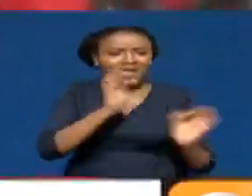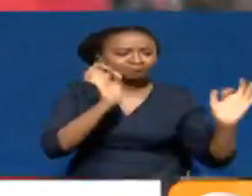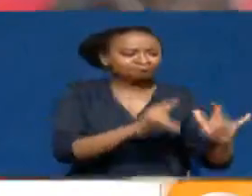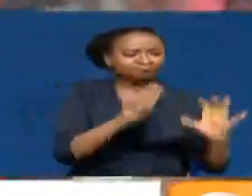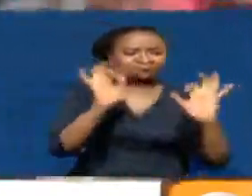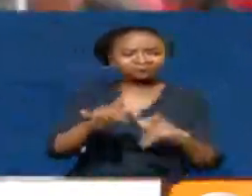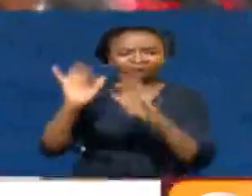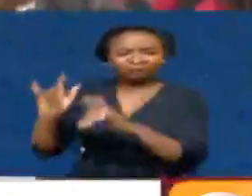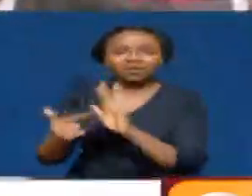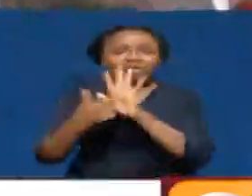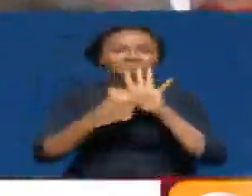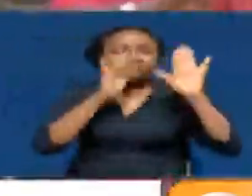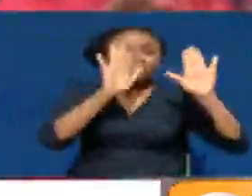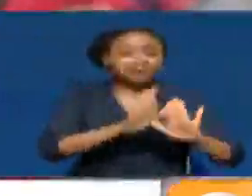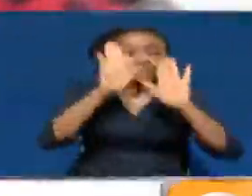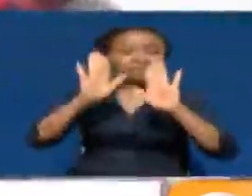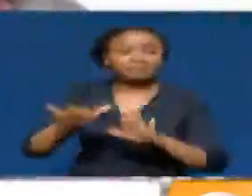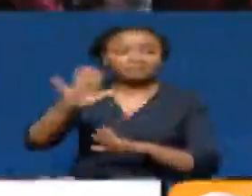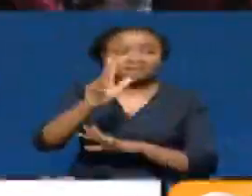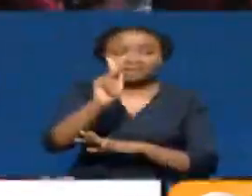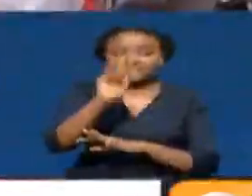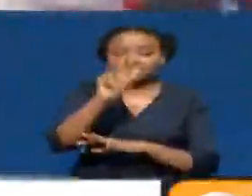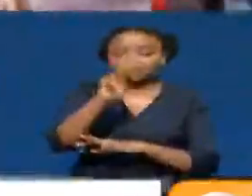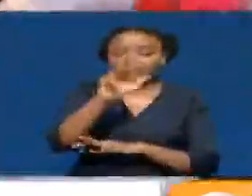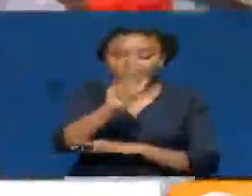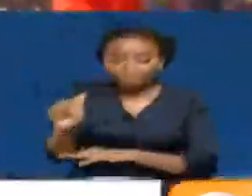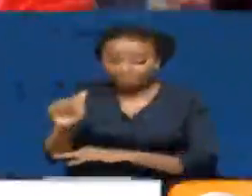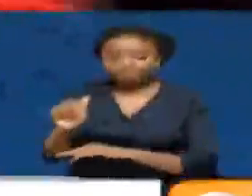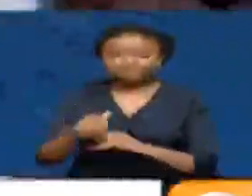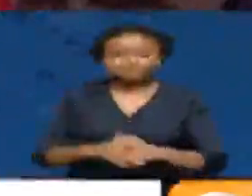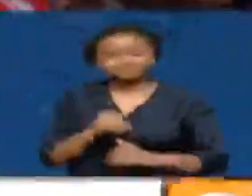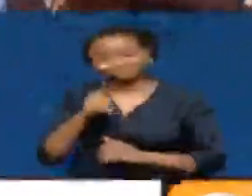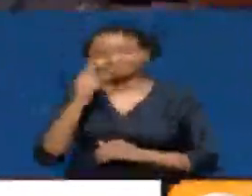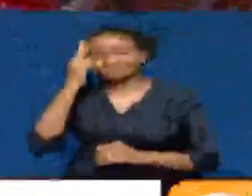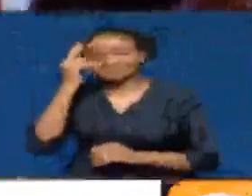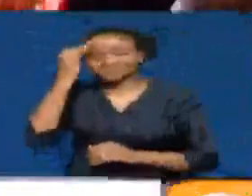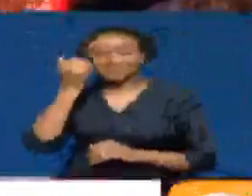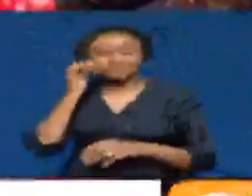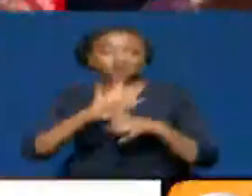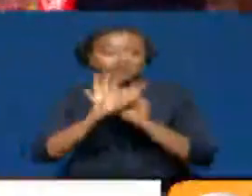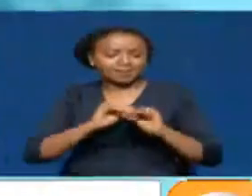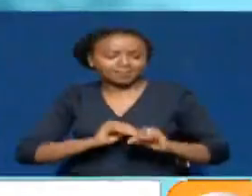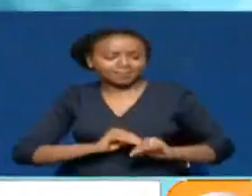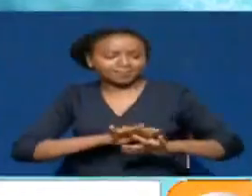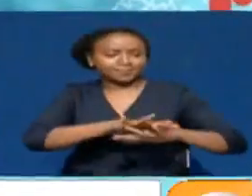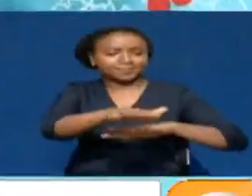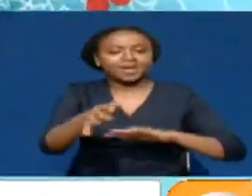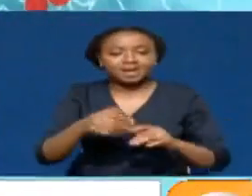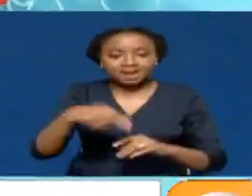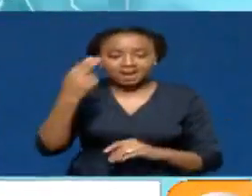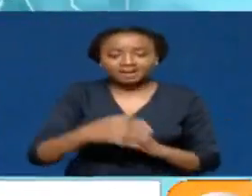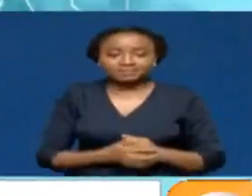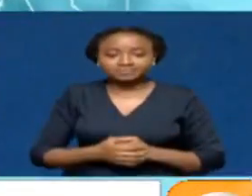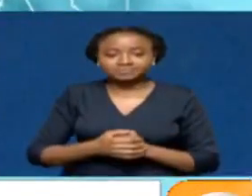up to the Muguga ward and Kiambu parliamentary seat by-elections, are likely to have set the stage for further spread. The county